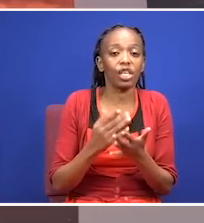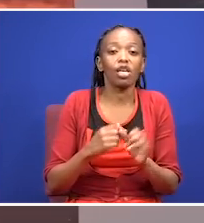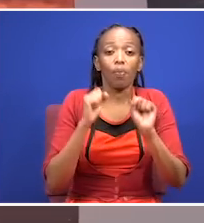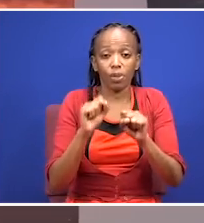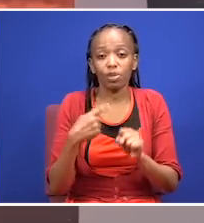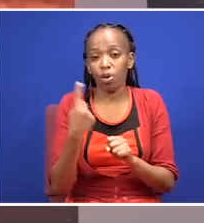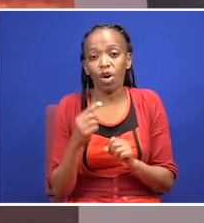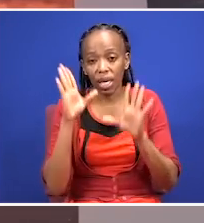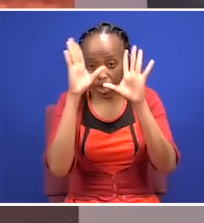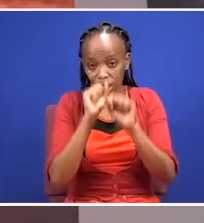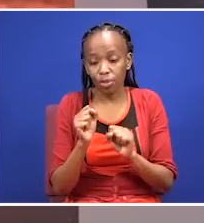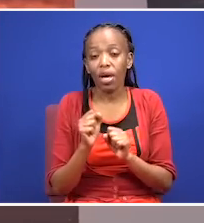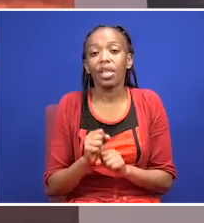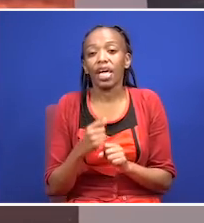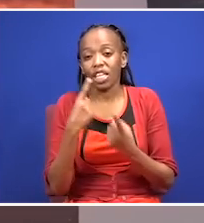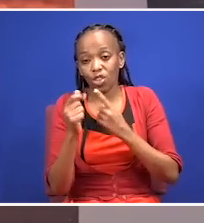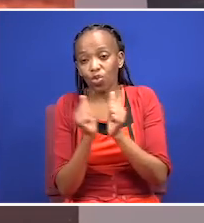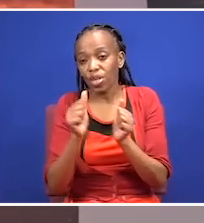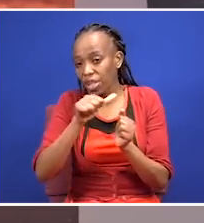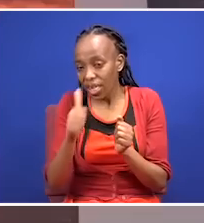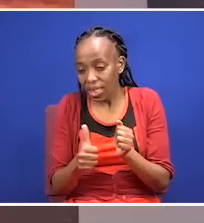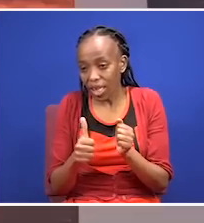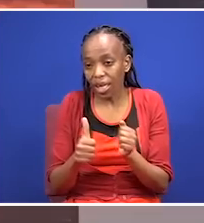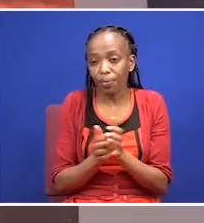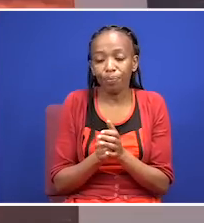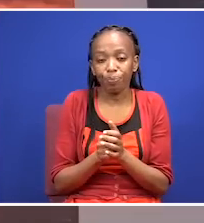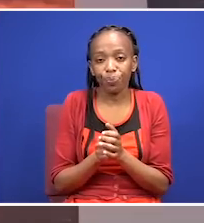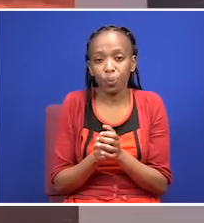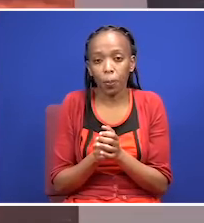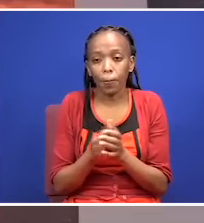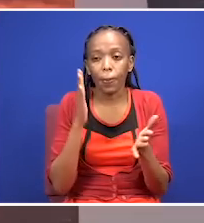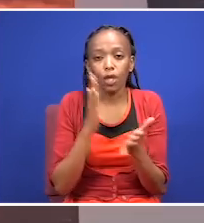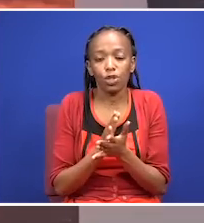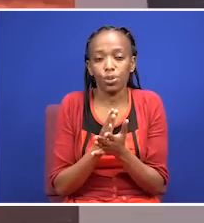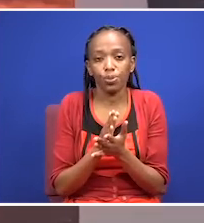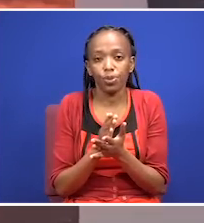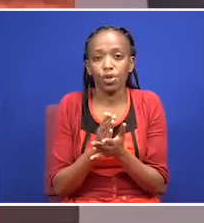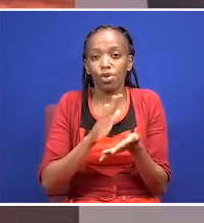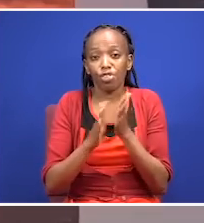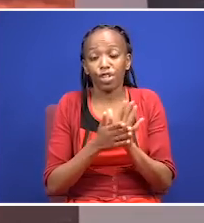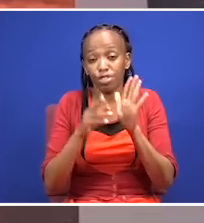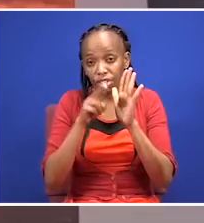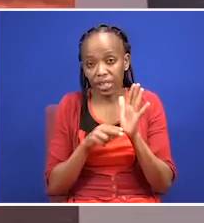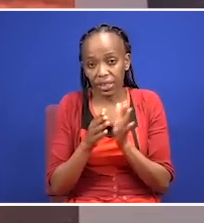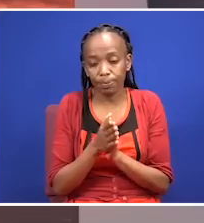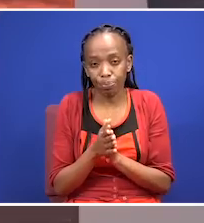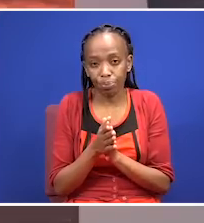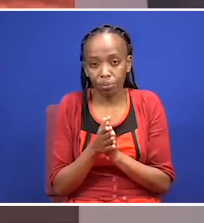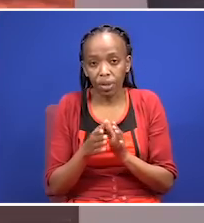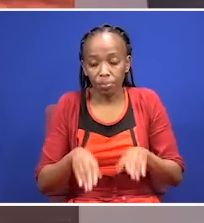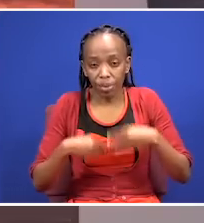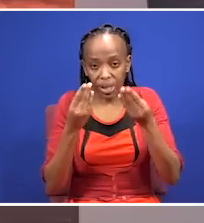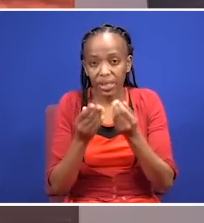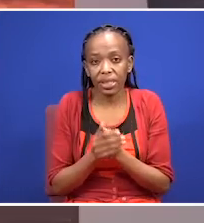assume that they took time to catch up with one another or with each other truly forgiveness brings